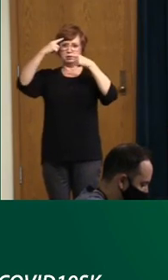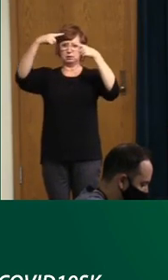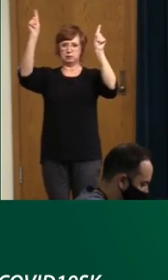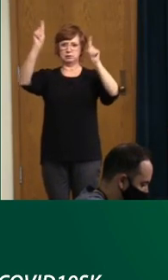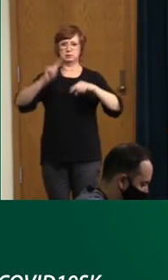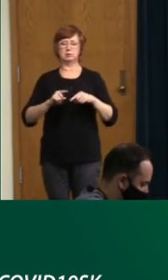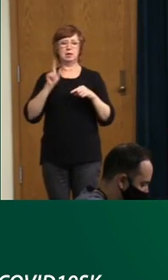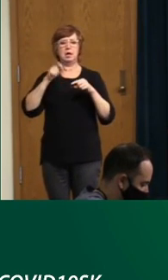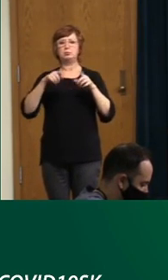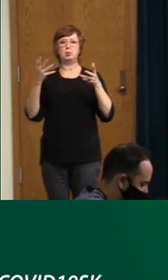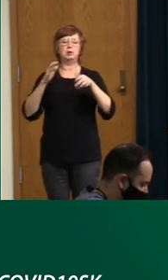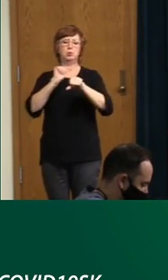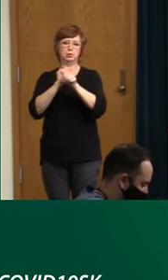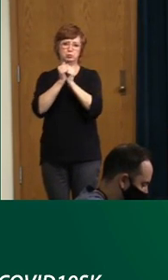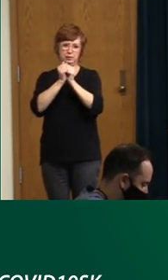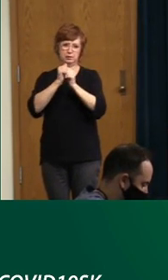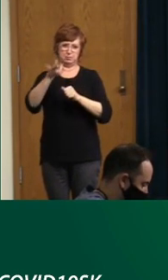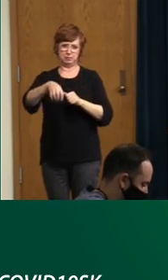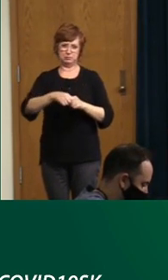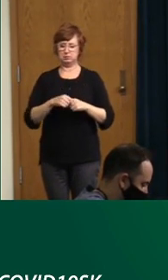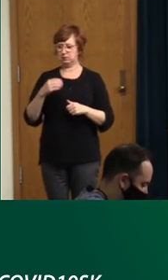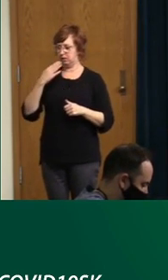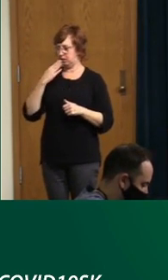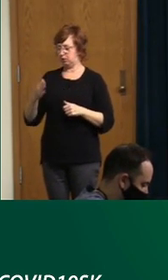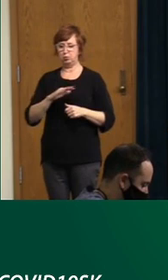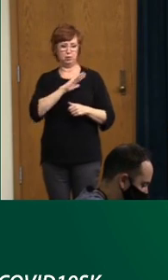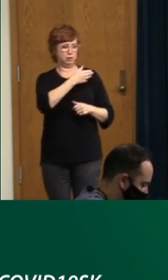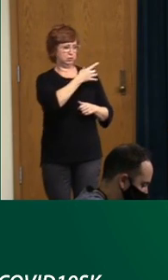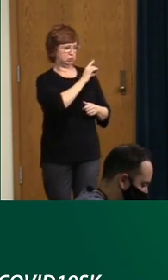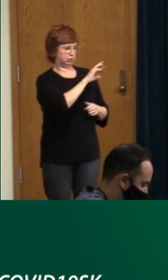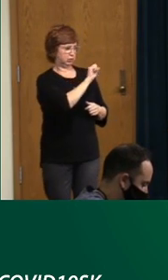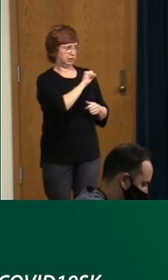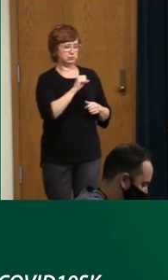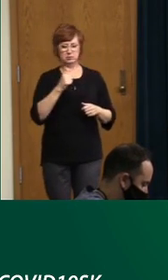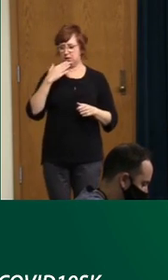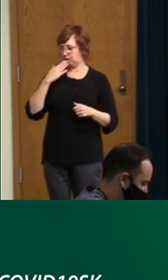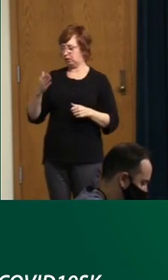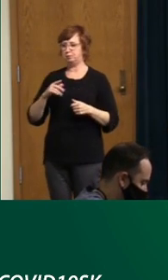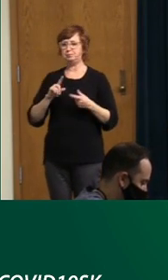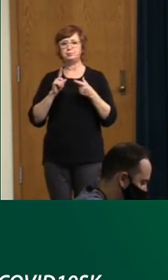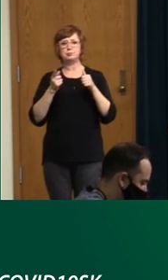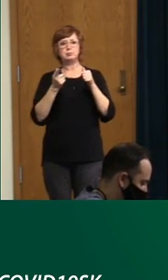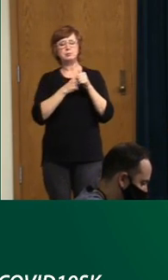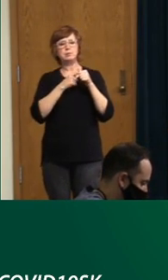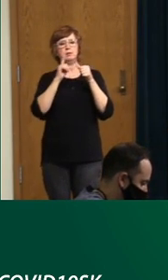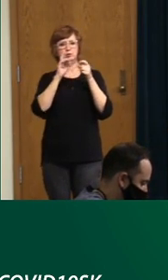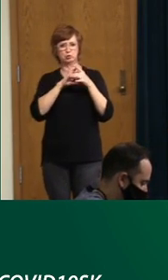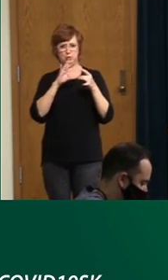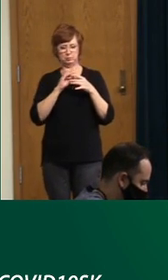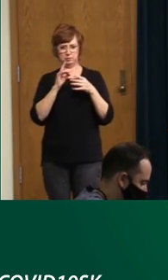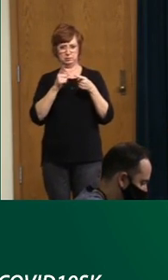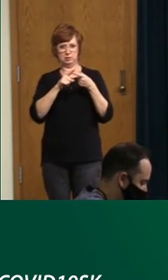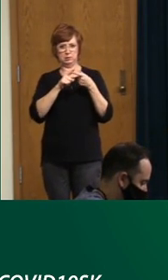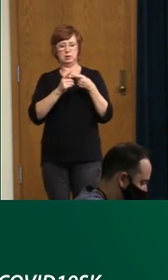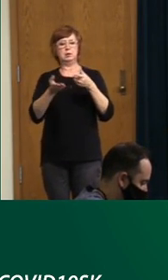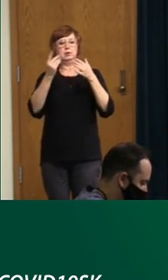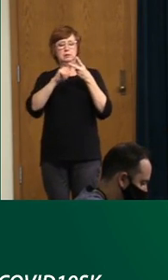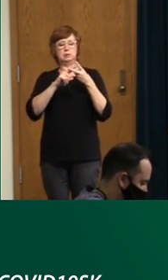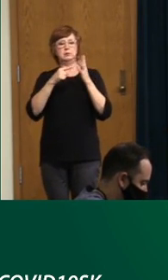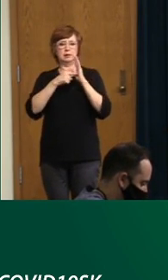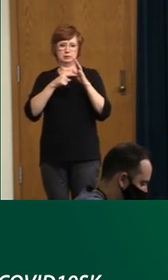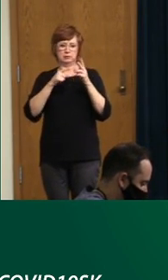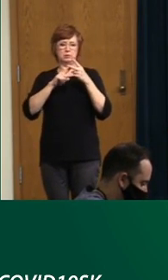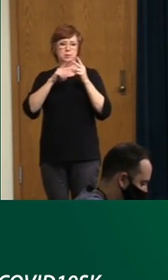Thank you, Minister. So I'll maybe just start off with a few general remarks and then get right into our epidemiology and